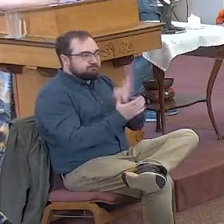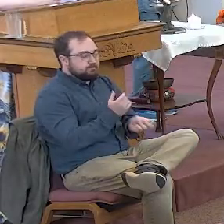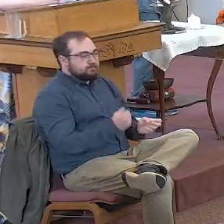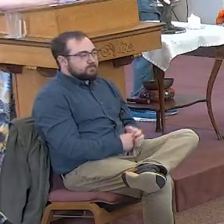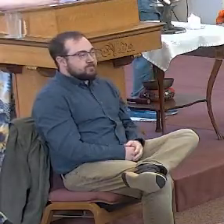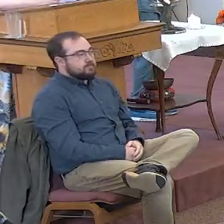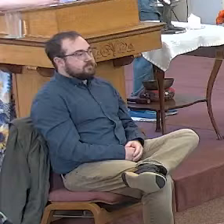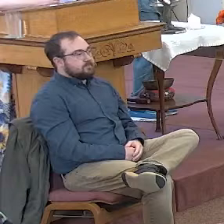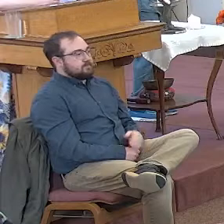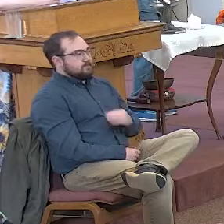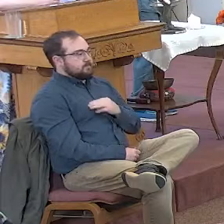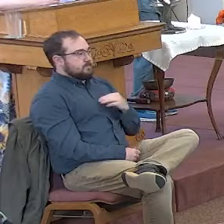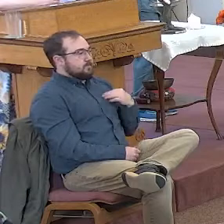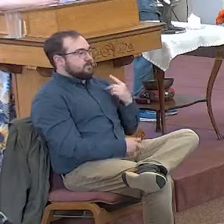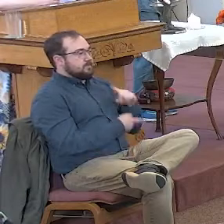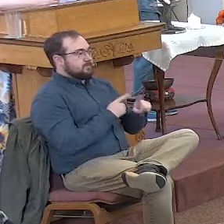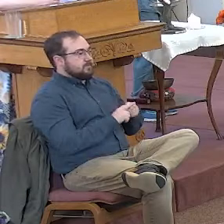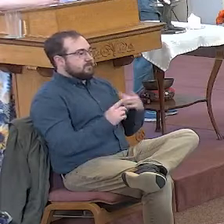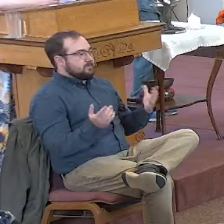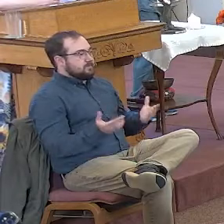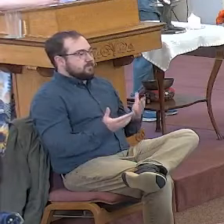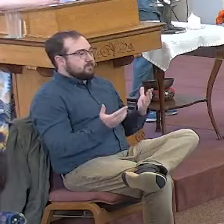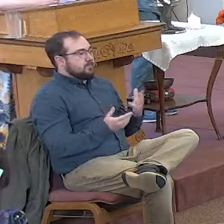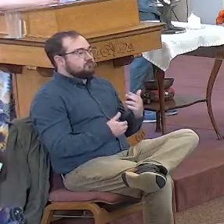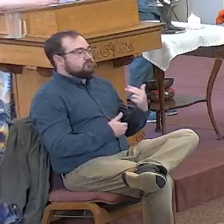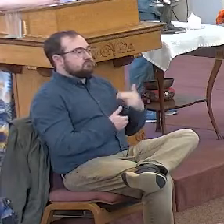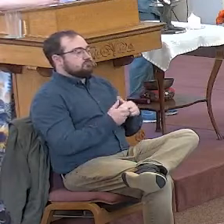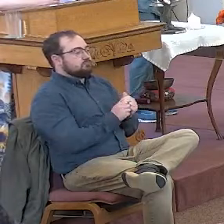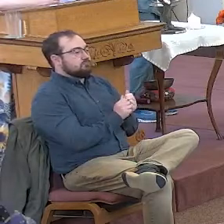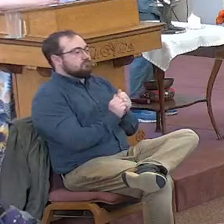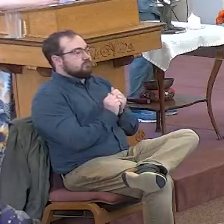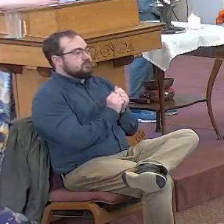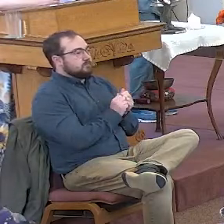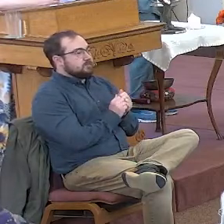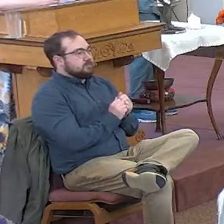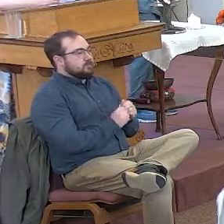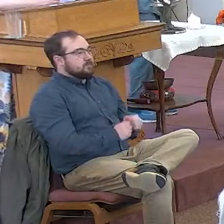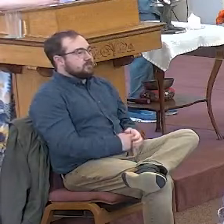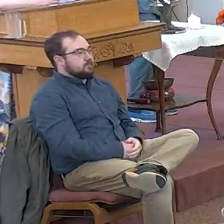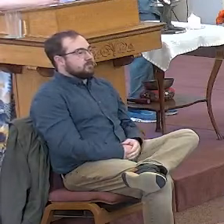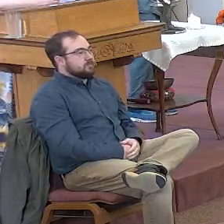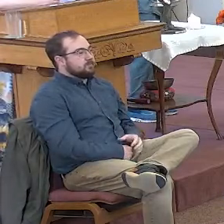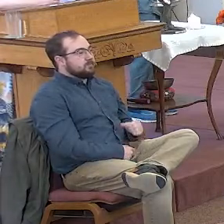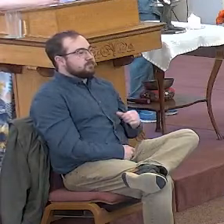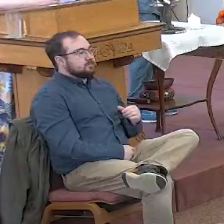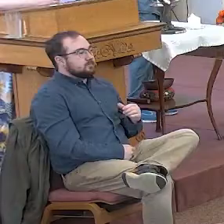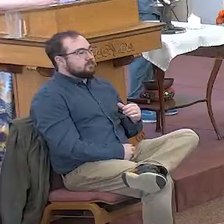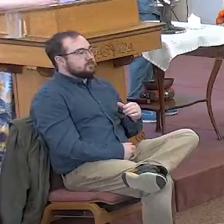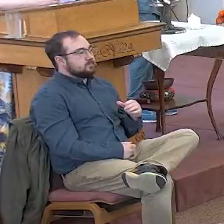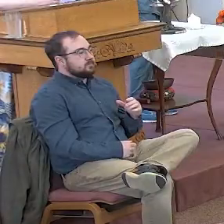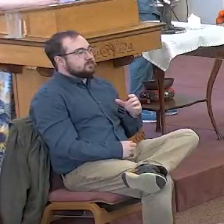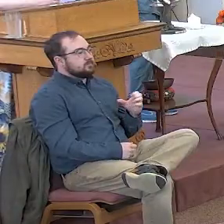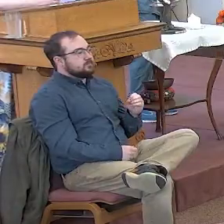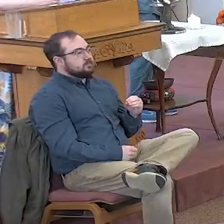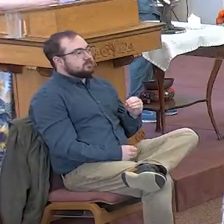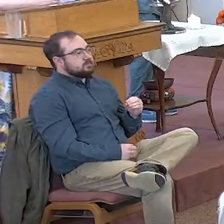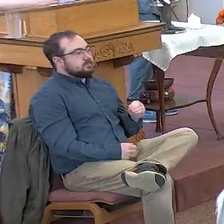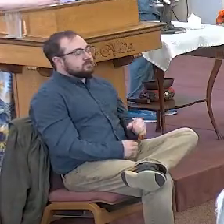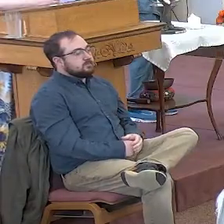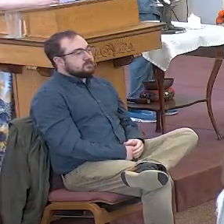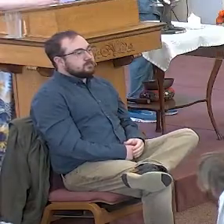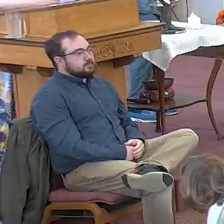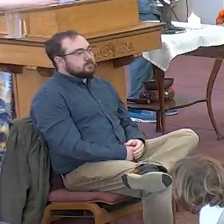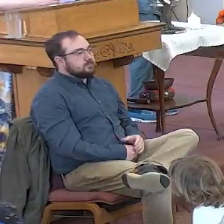The members and friends of this congregation join together to challenge and nurture one another in speaking honestly,